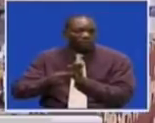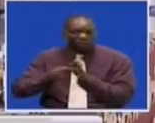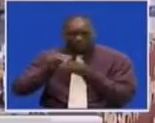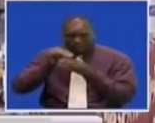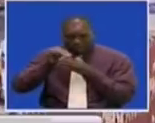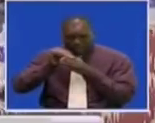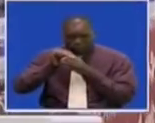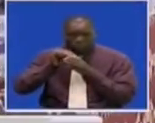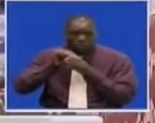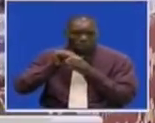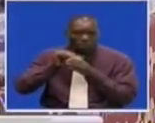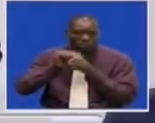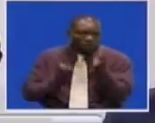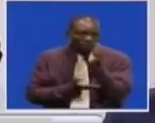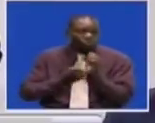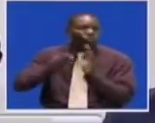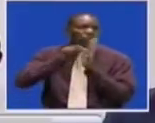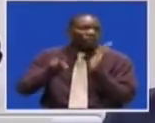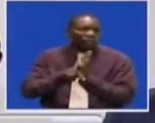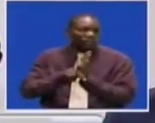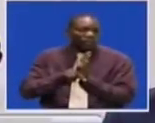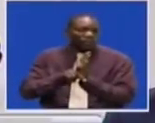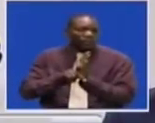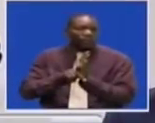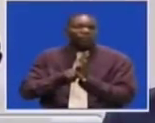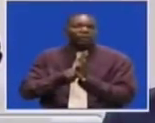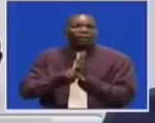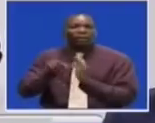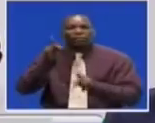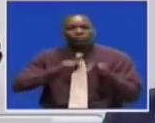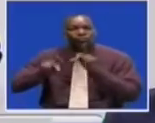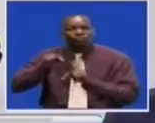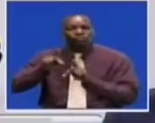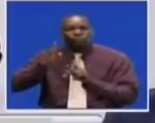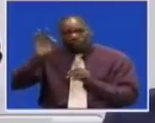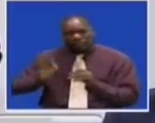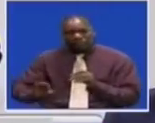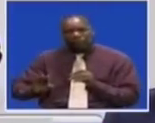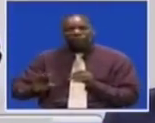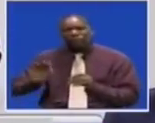development policy, which puts the interest of the citizens at the center.